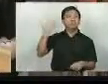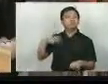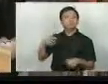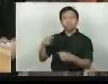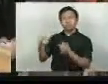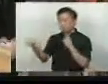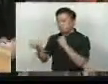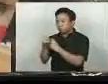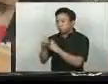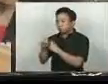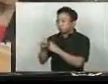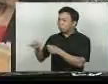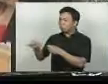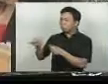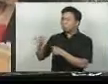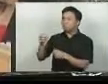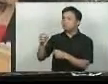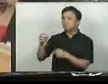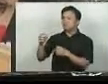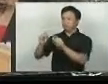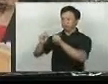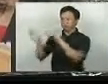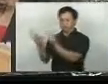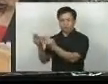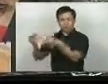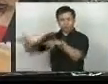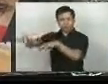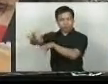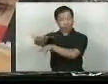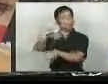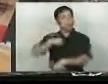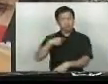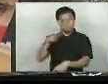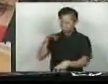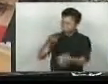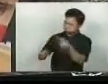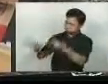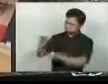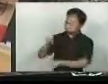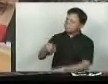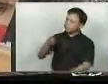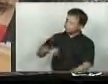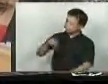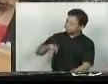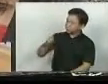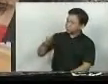community in Malaybalay, Bukidnon, and I saw these needs. And